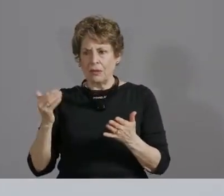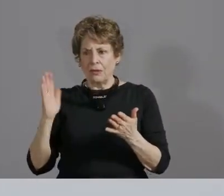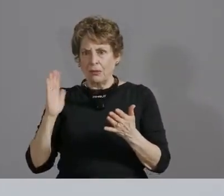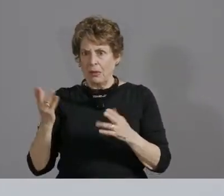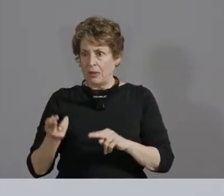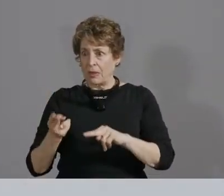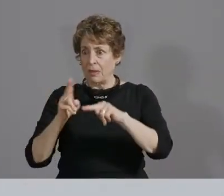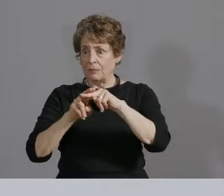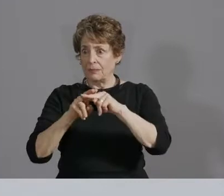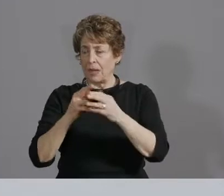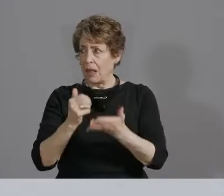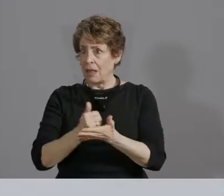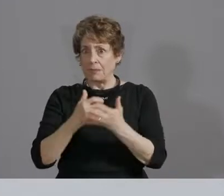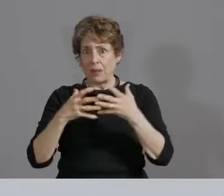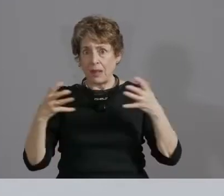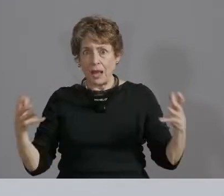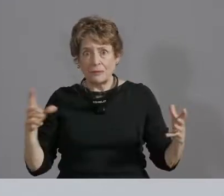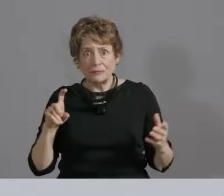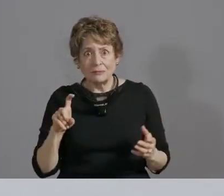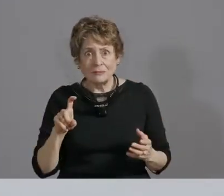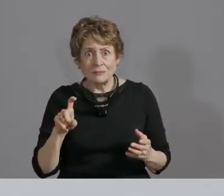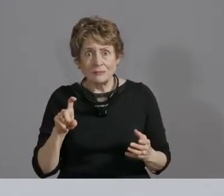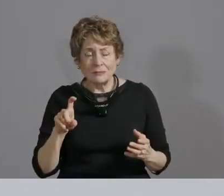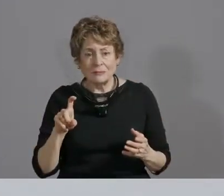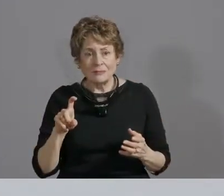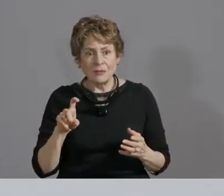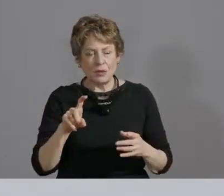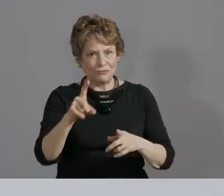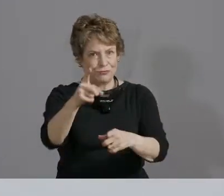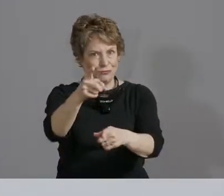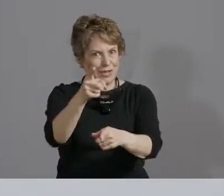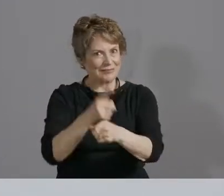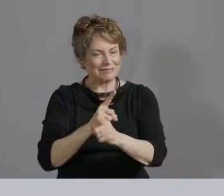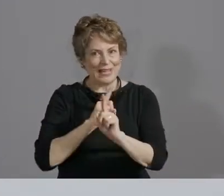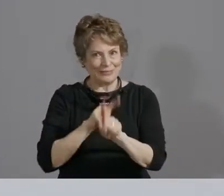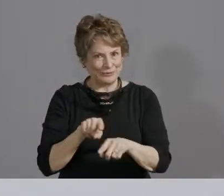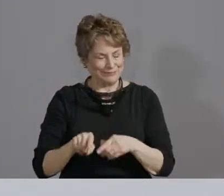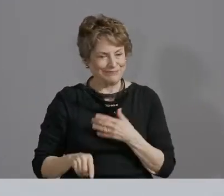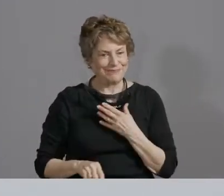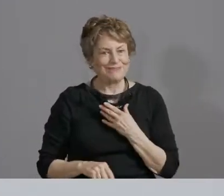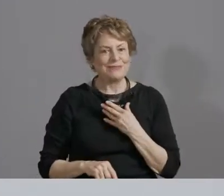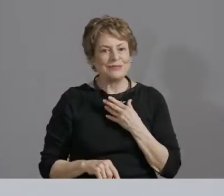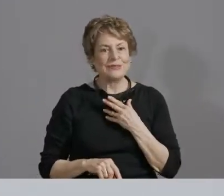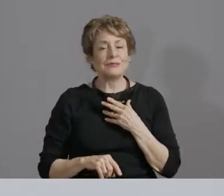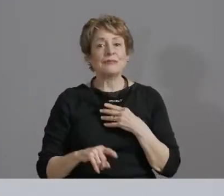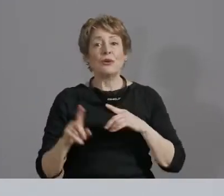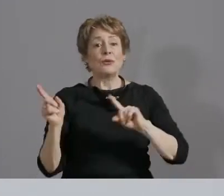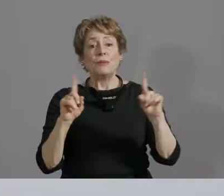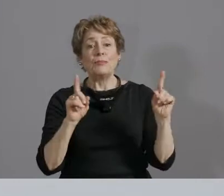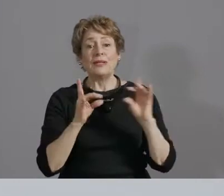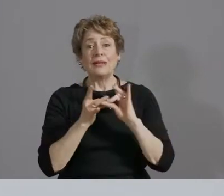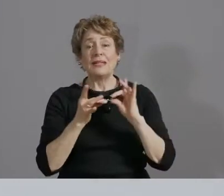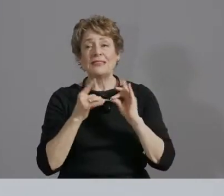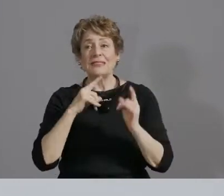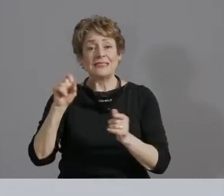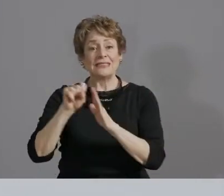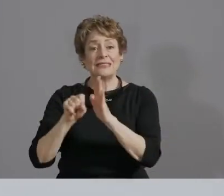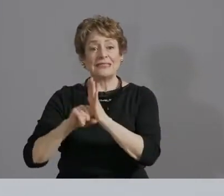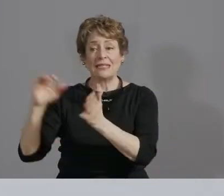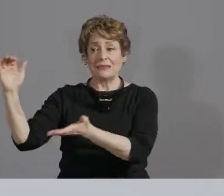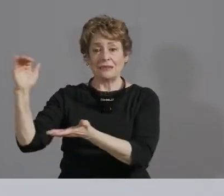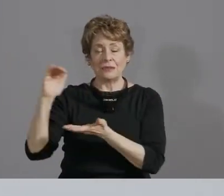you're absolutely right. What we're hearing is that our state allocation will remain steady. So about that